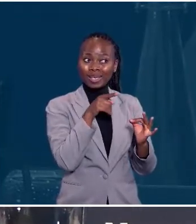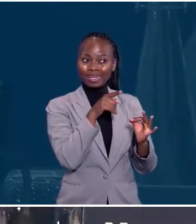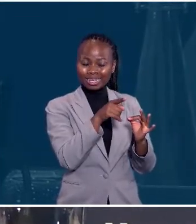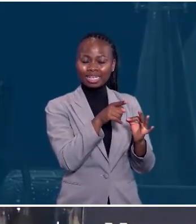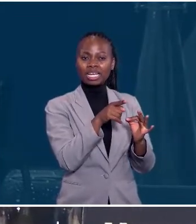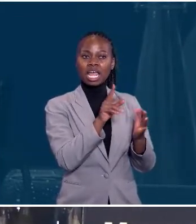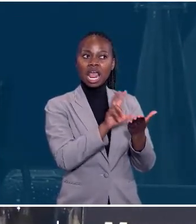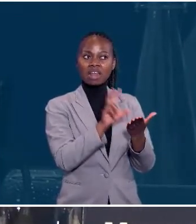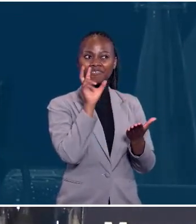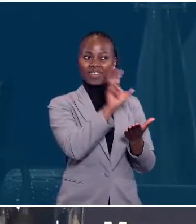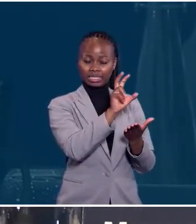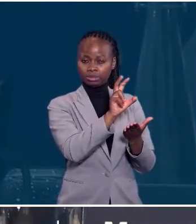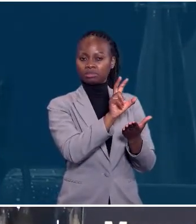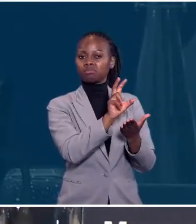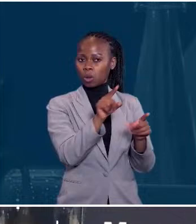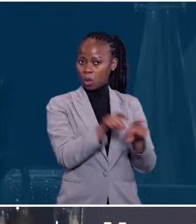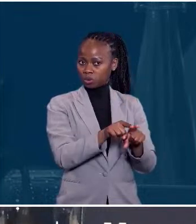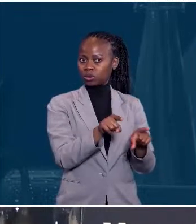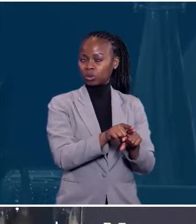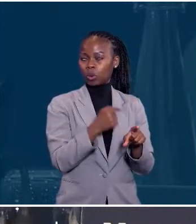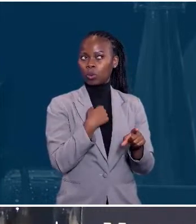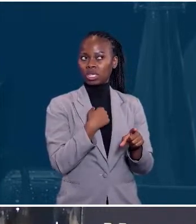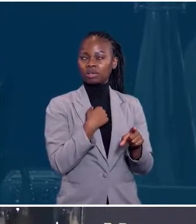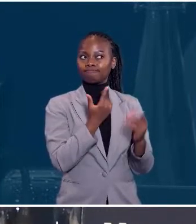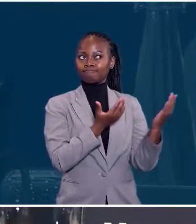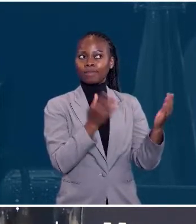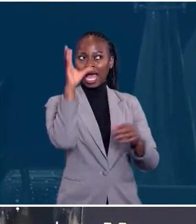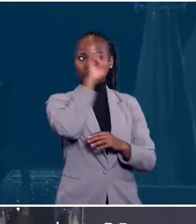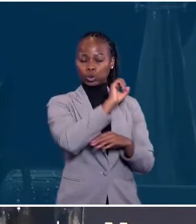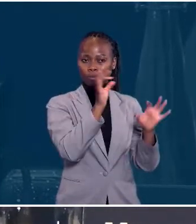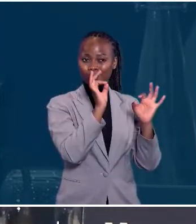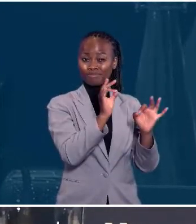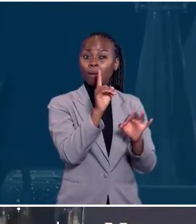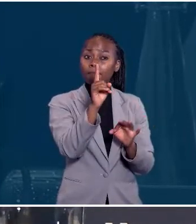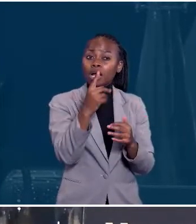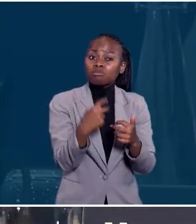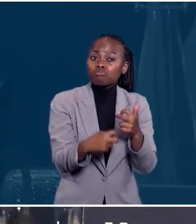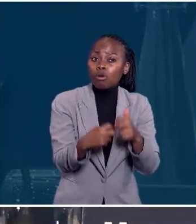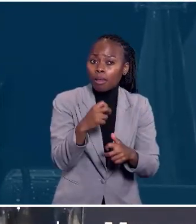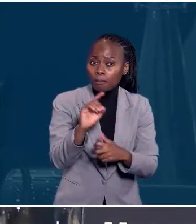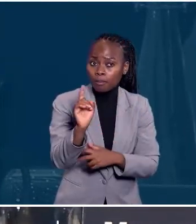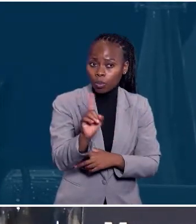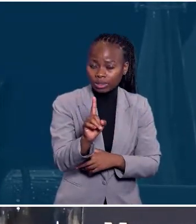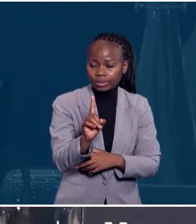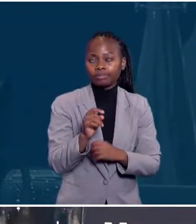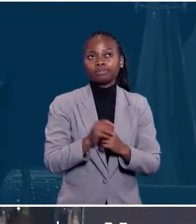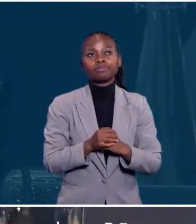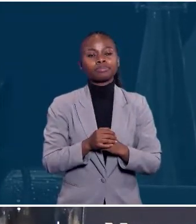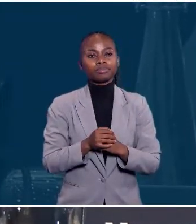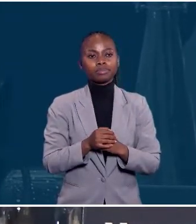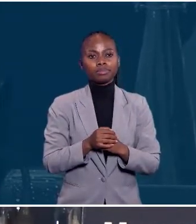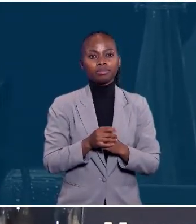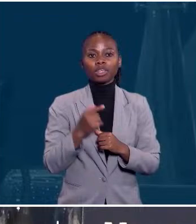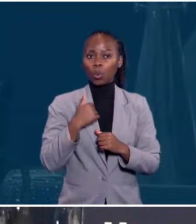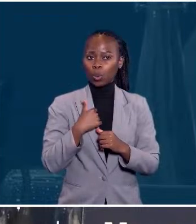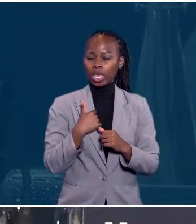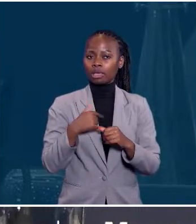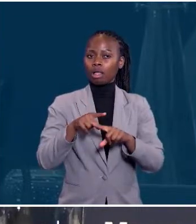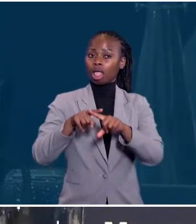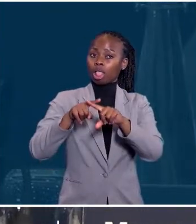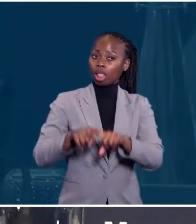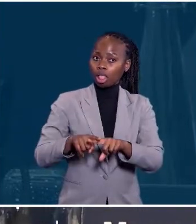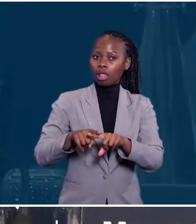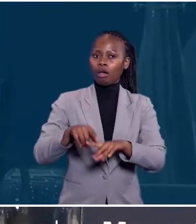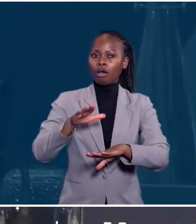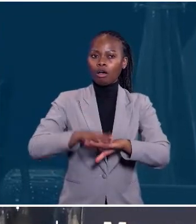forecasting. Now, what's the problem here? Part of the problem is just simply that we rely quite a lot on